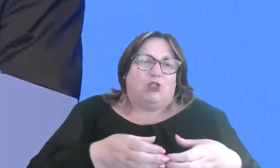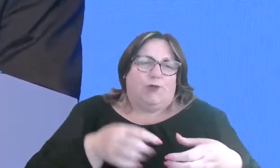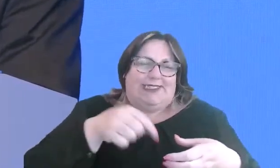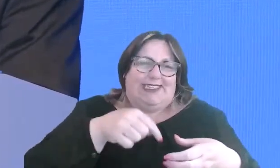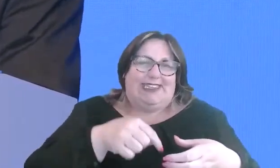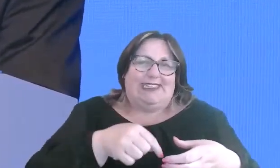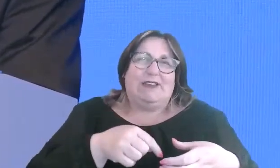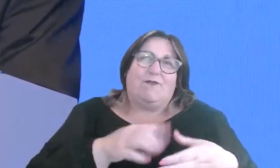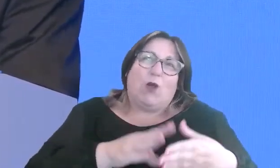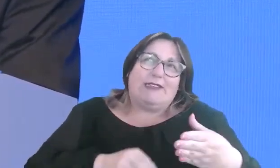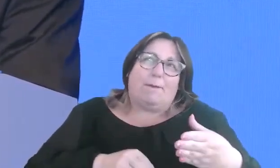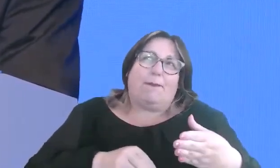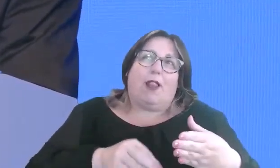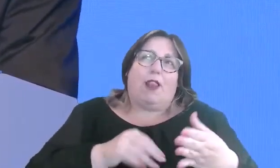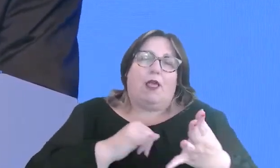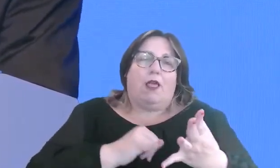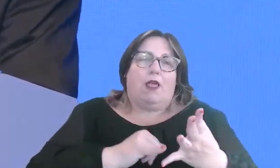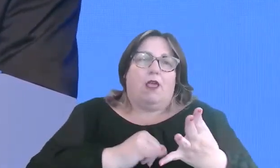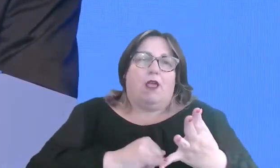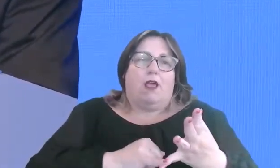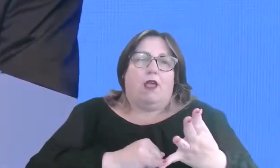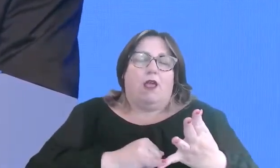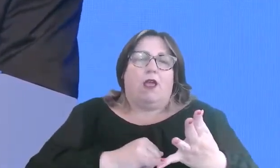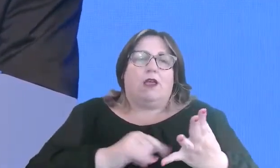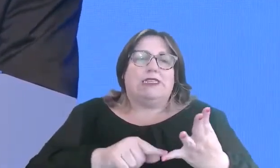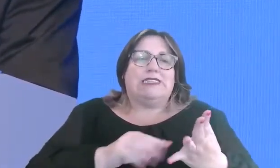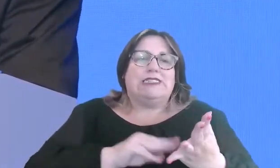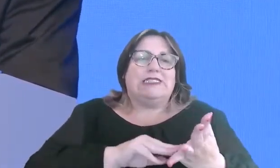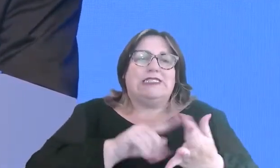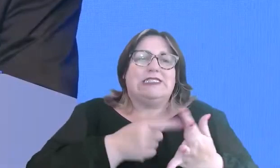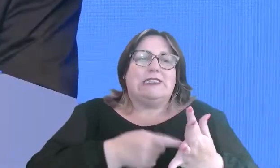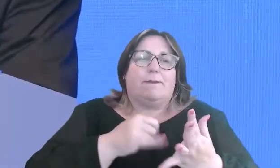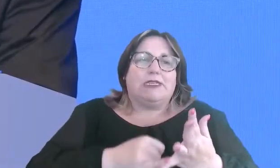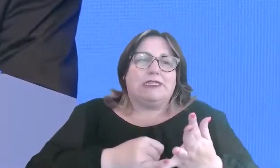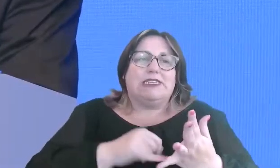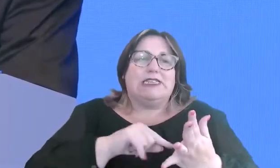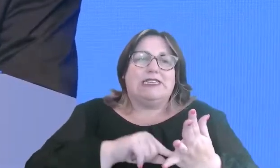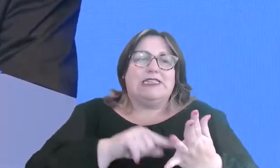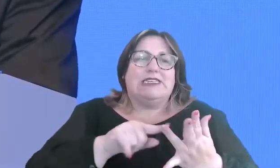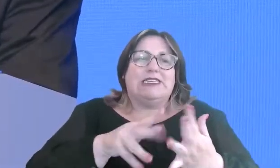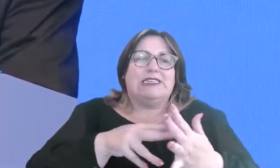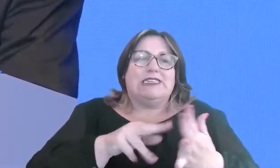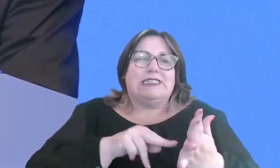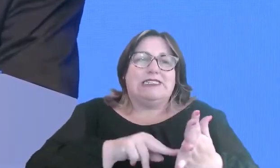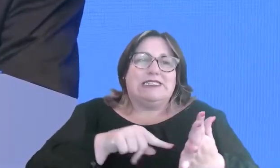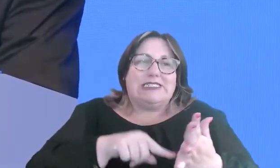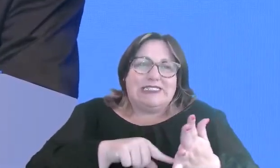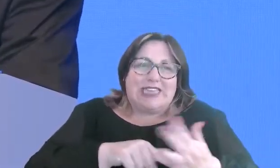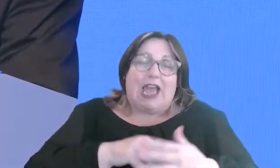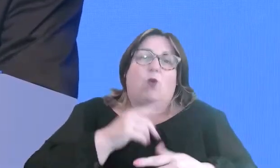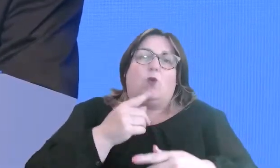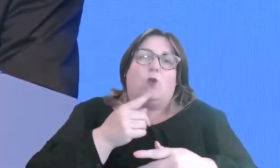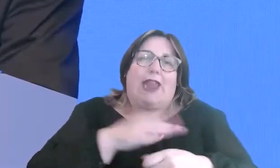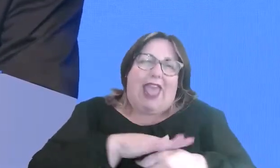Euston and King's Cross. King's Cross, where there's so much of that tech, entrepreneur, AI brilliance. There